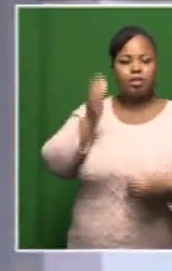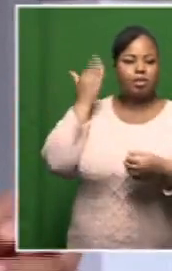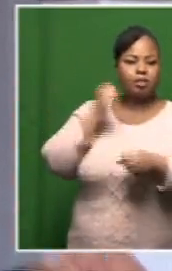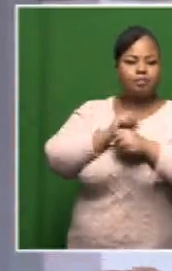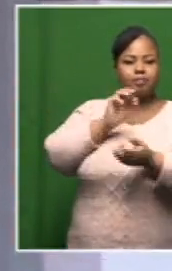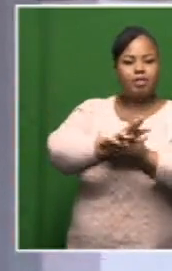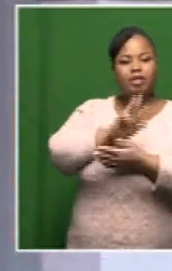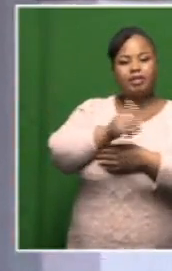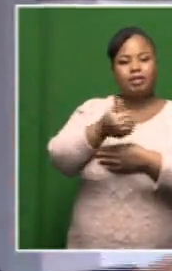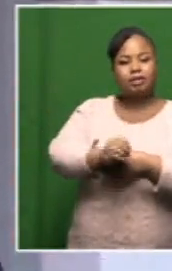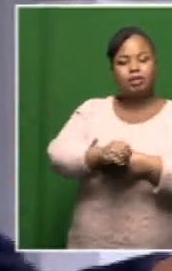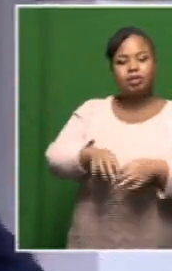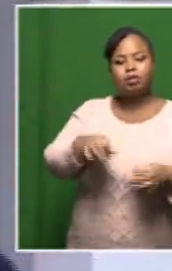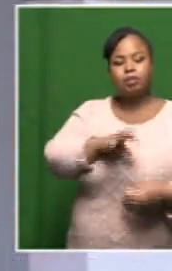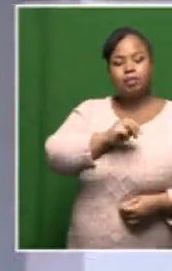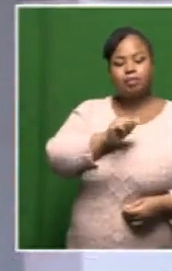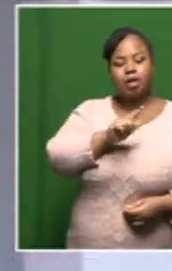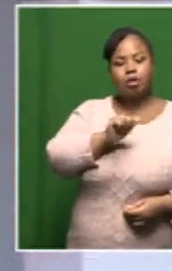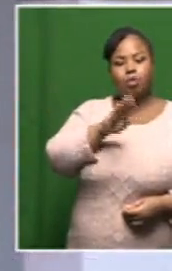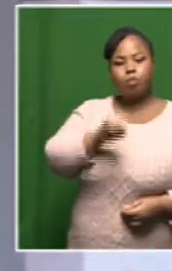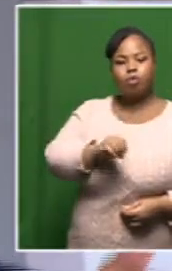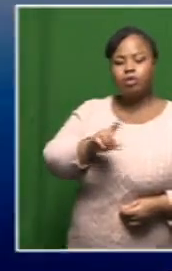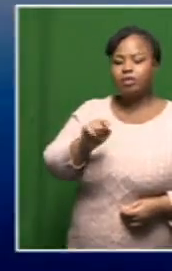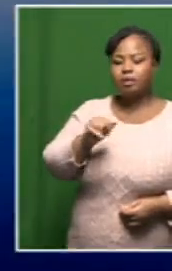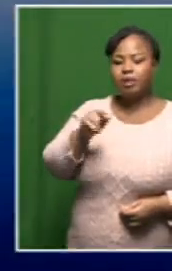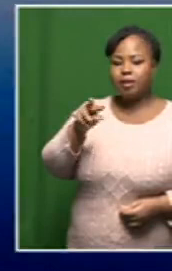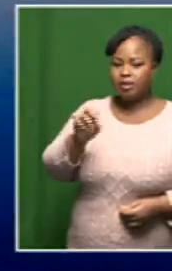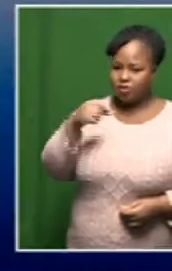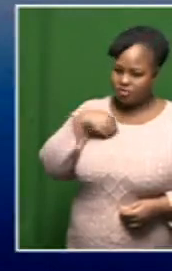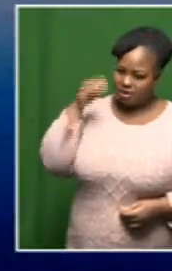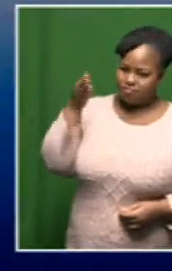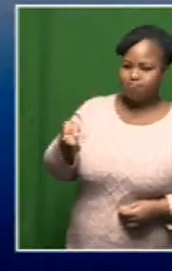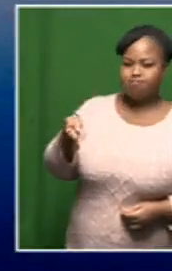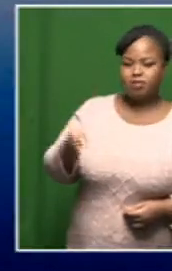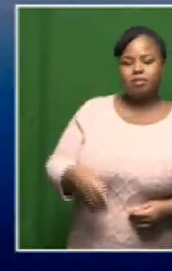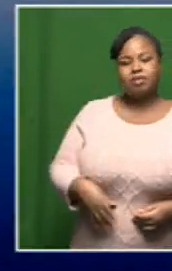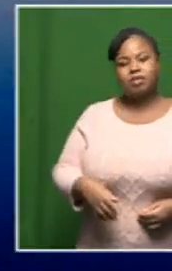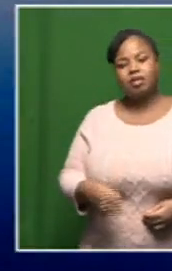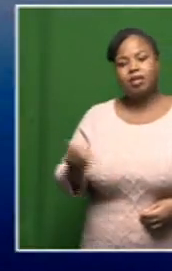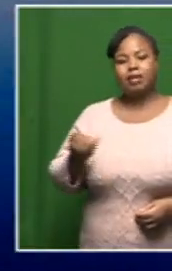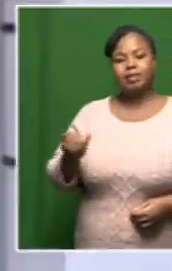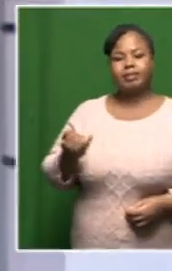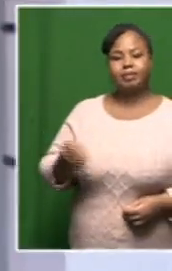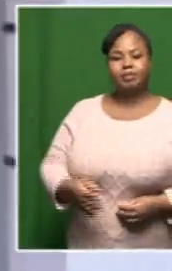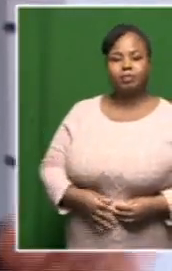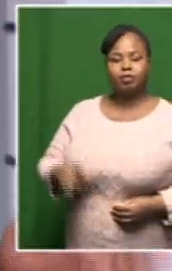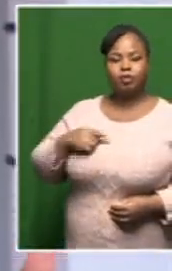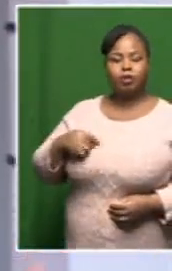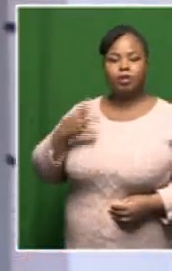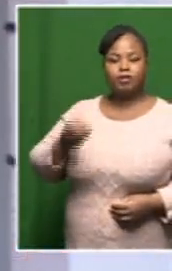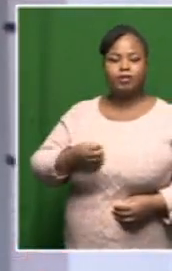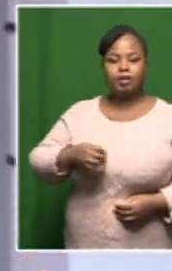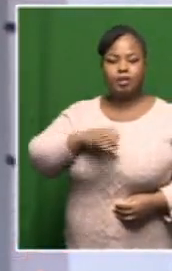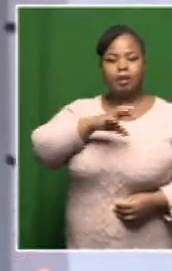it brought the musicians like Malombo, Philip Taban. Yes. So now I put him there and you had like the